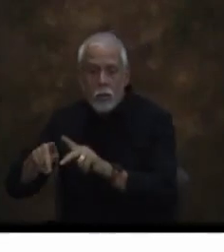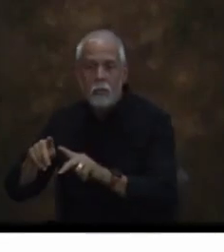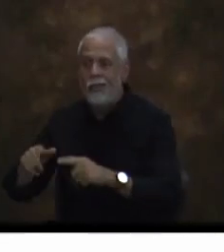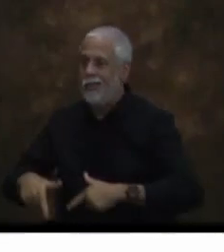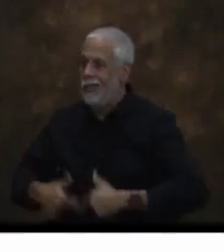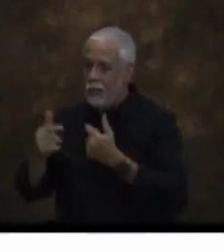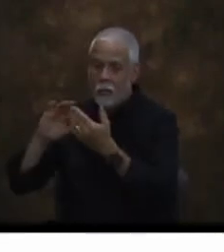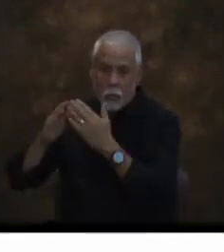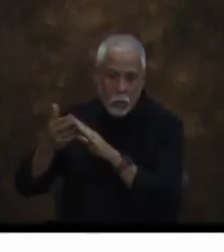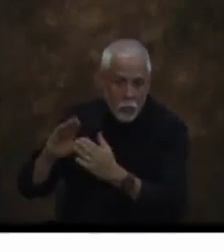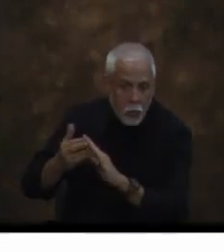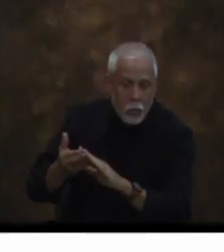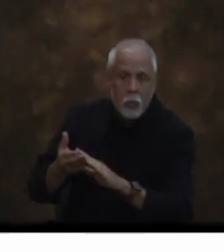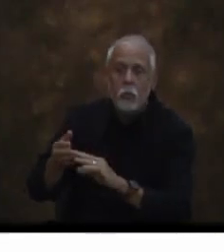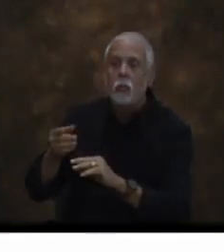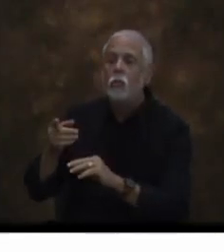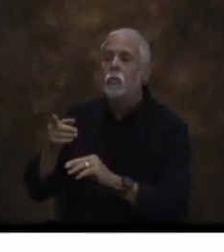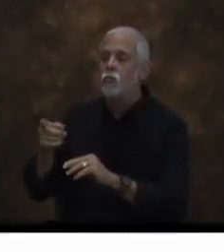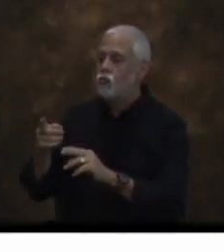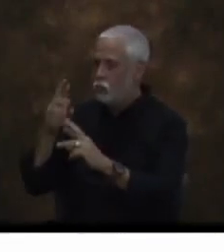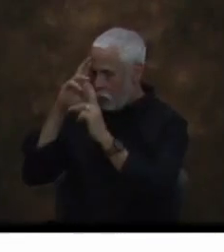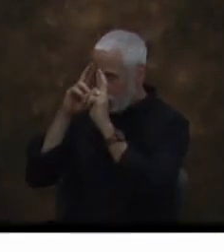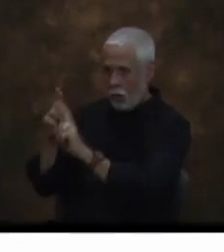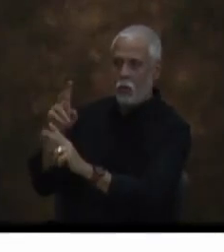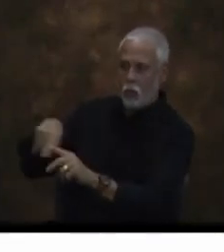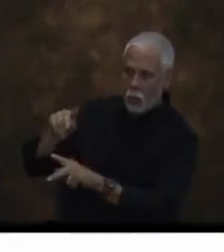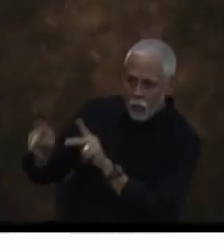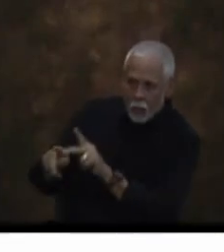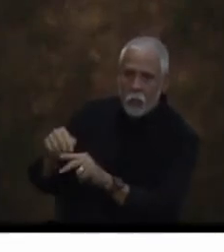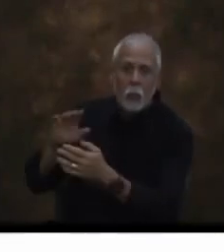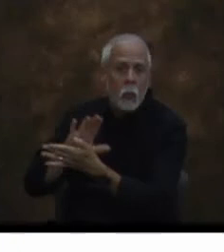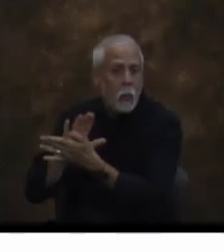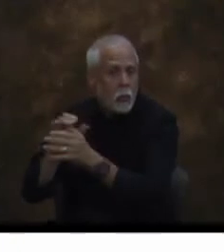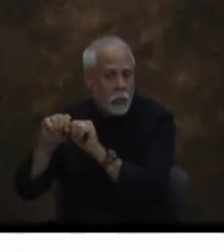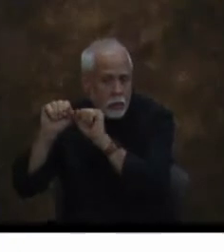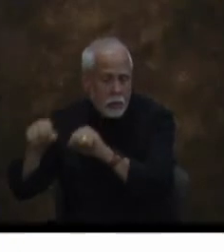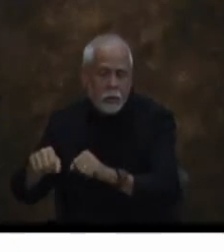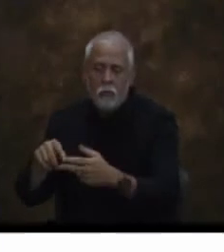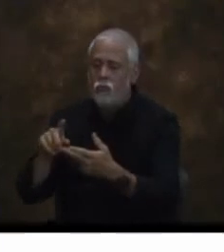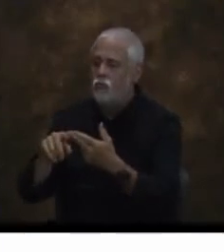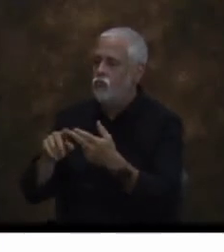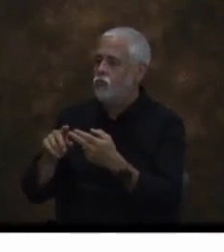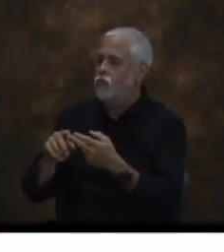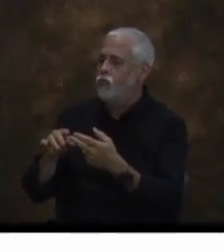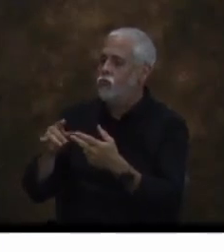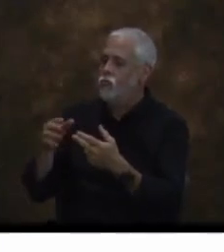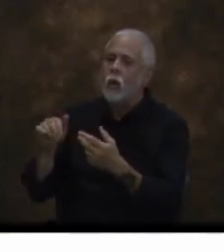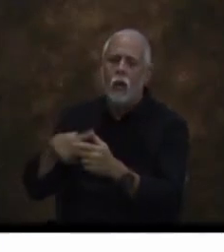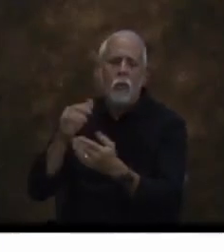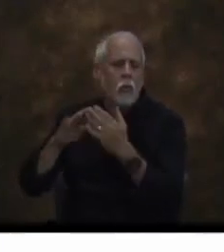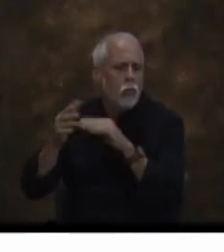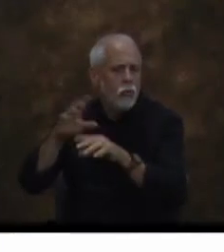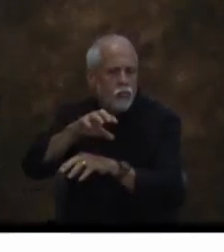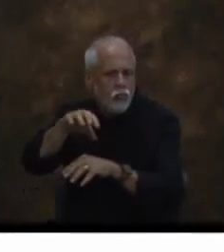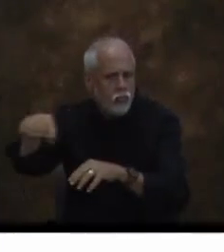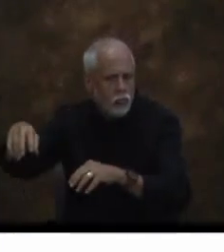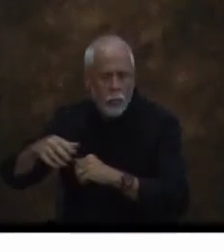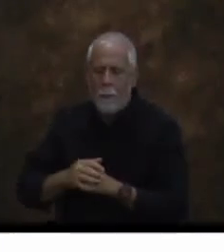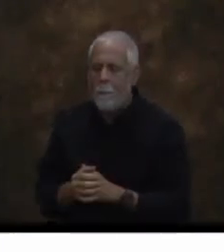living in our communities. They are respected folks in our school systems and in our other community